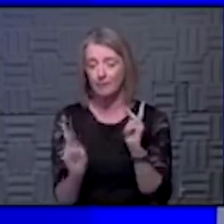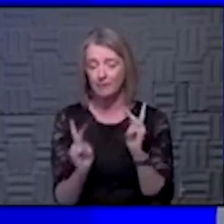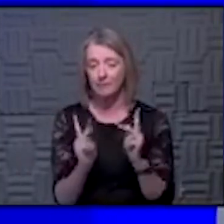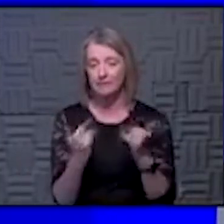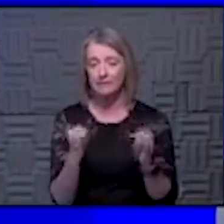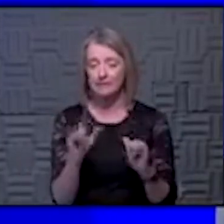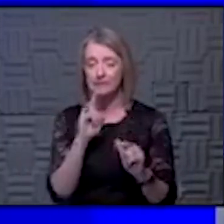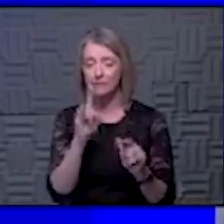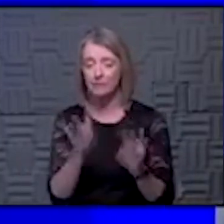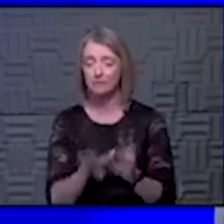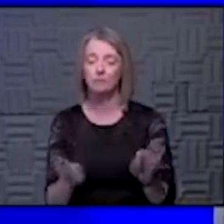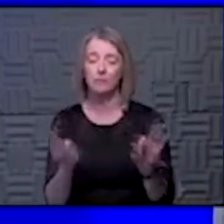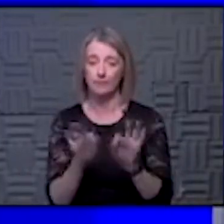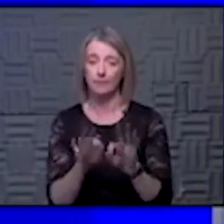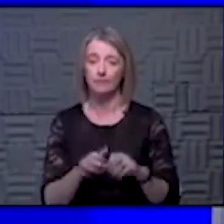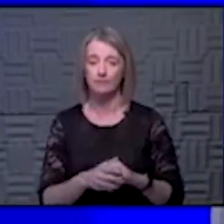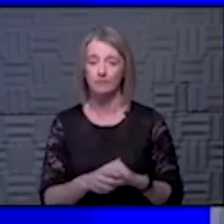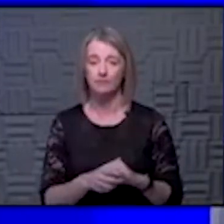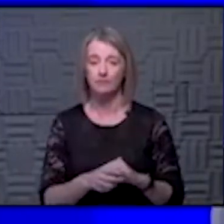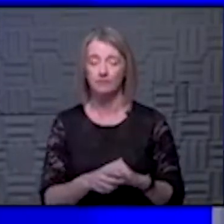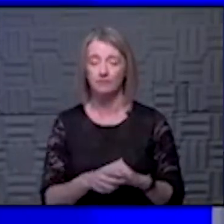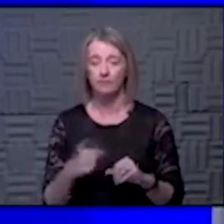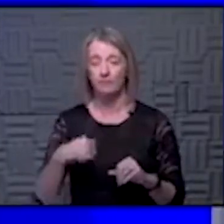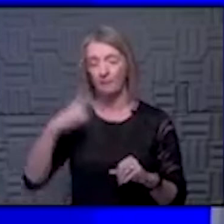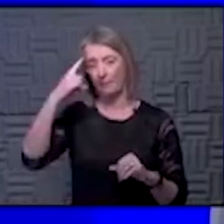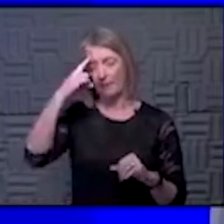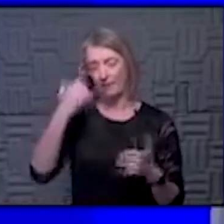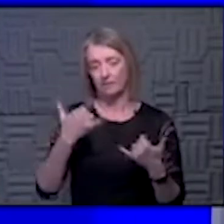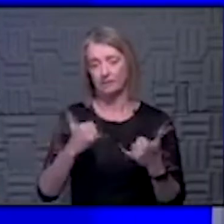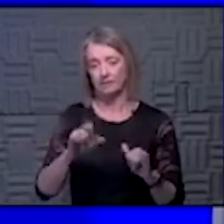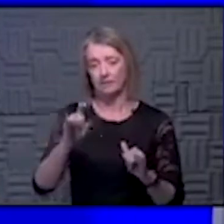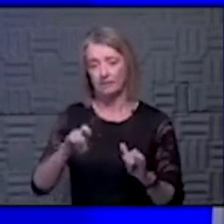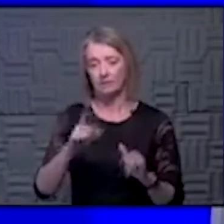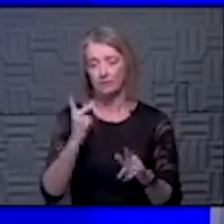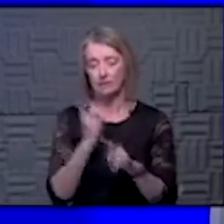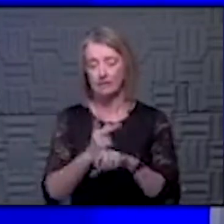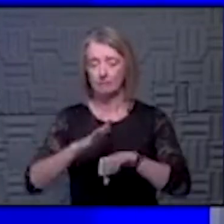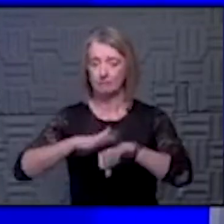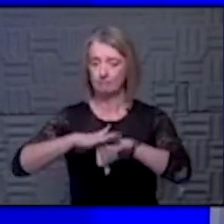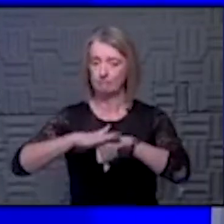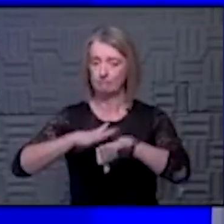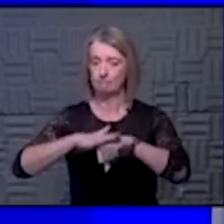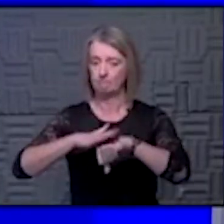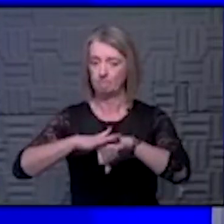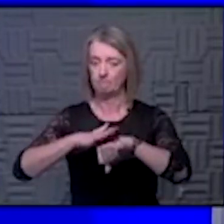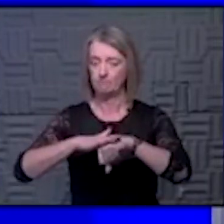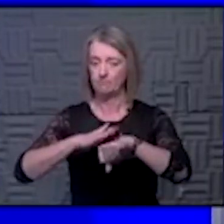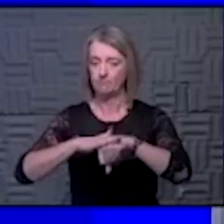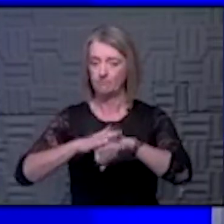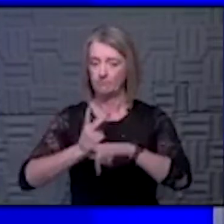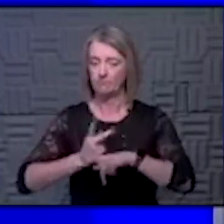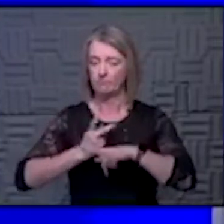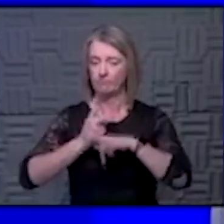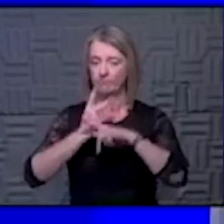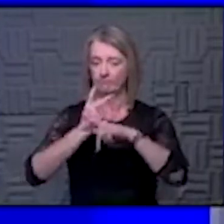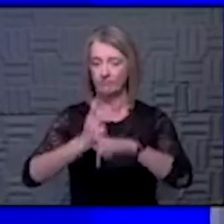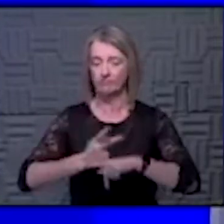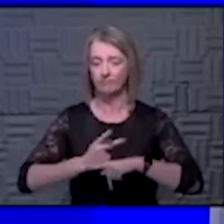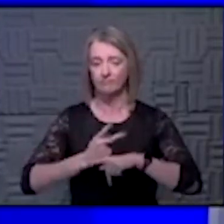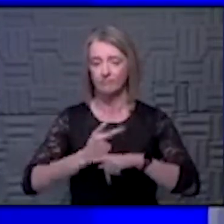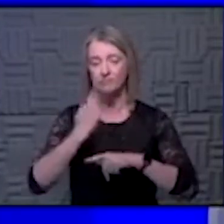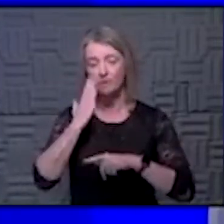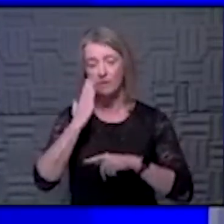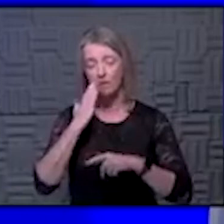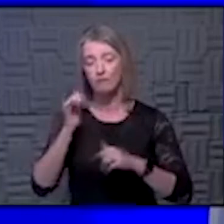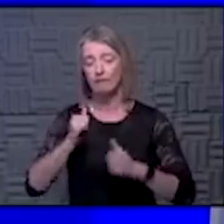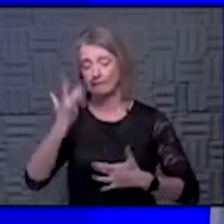still is extremely important. I think you still need to try to take as many precautions as possible. Again, we know that